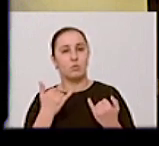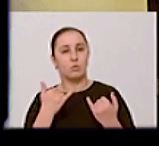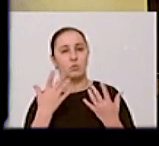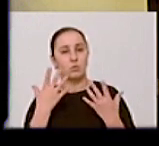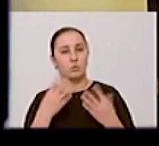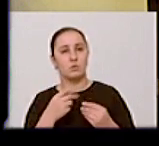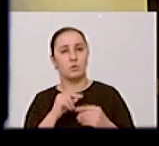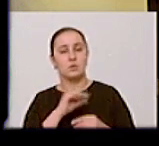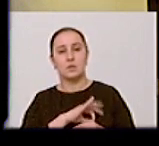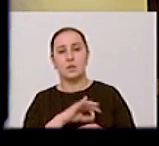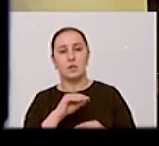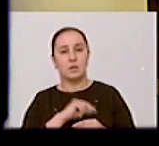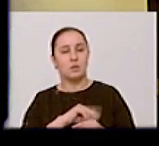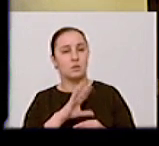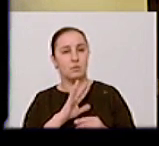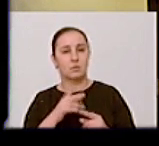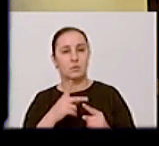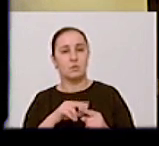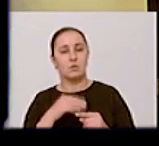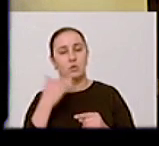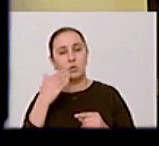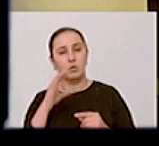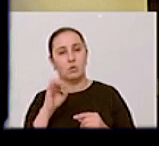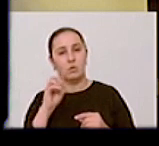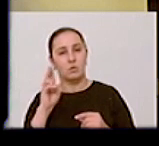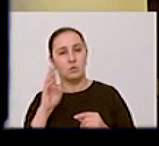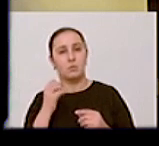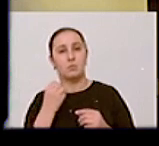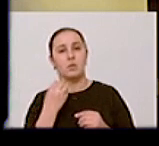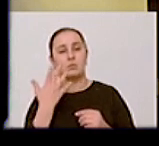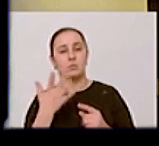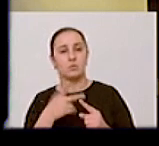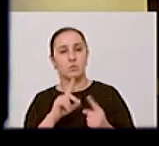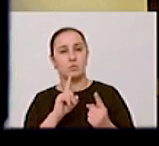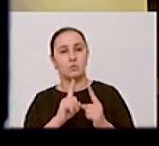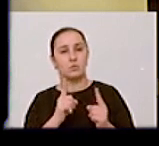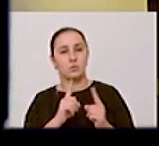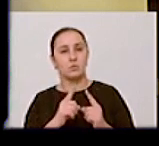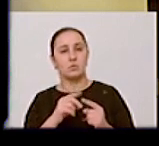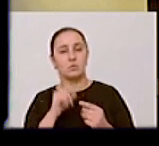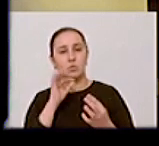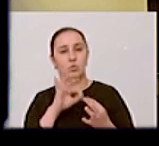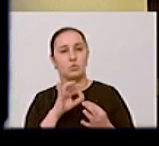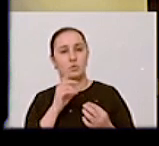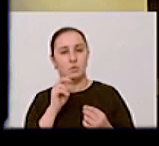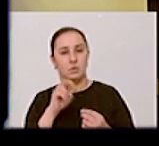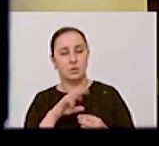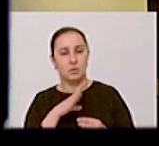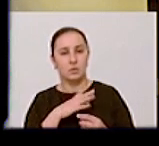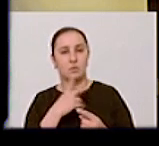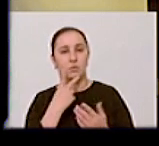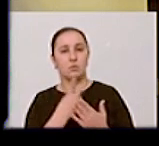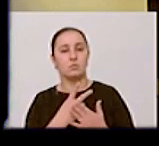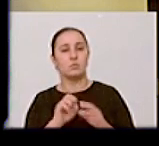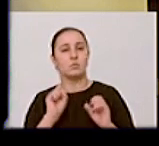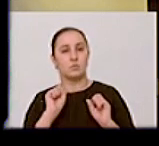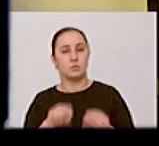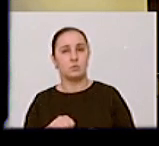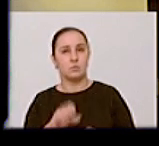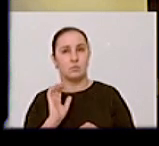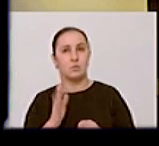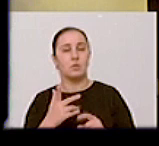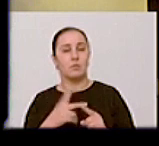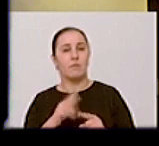kunda ishlatilmaydigan yoki bir muncha o'zgarishga duch kelganlarni ham ko'rishimiz mumkin